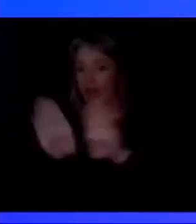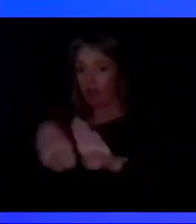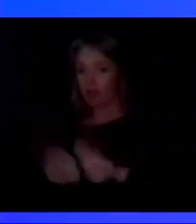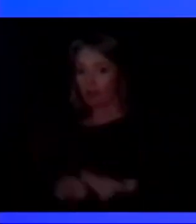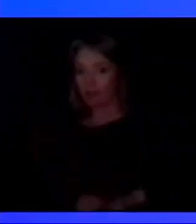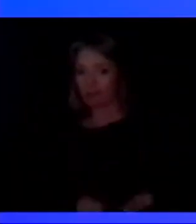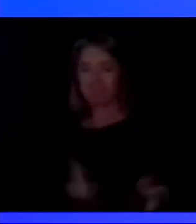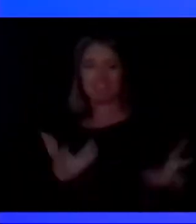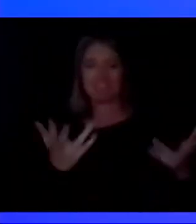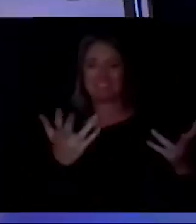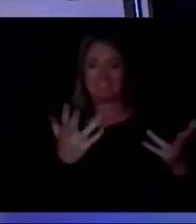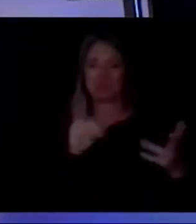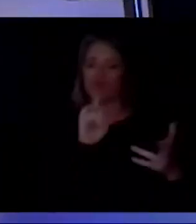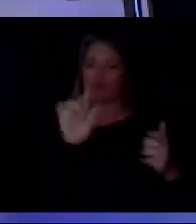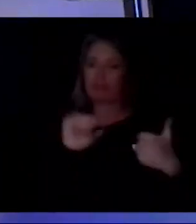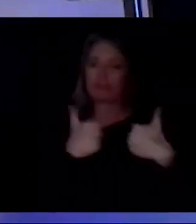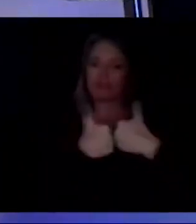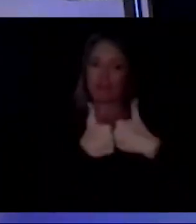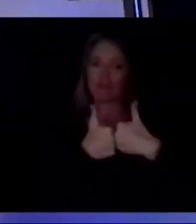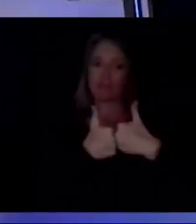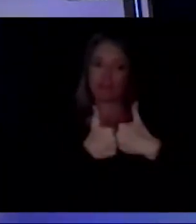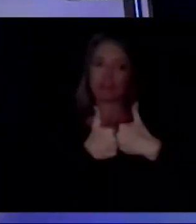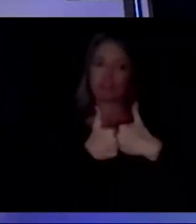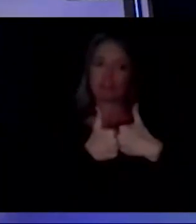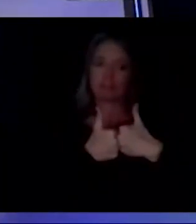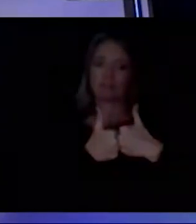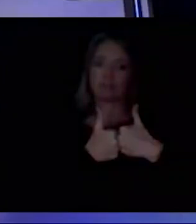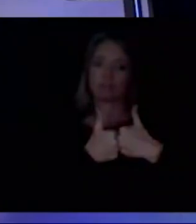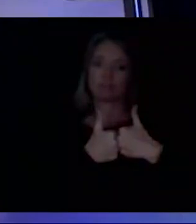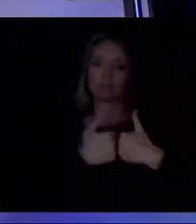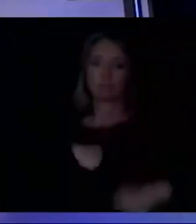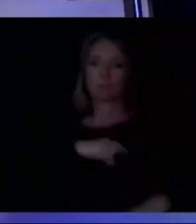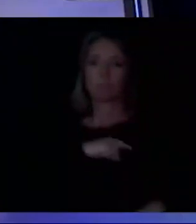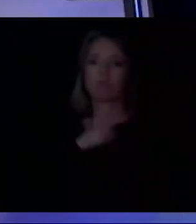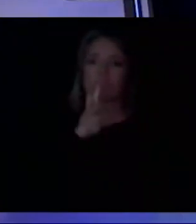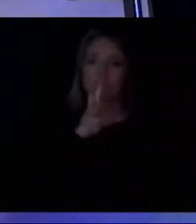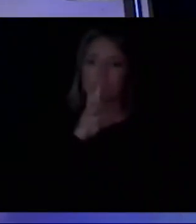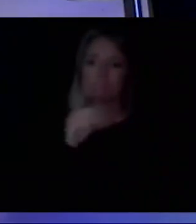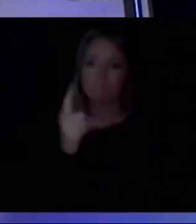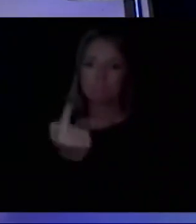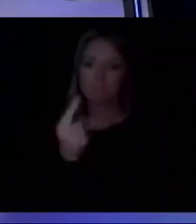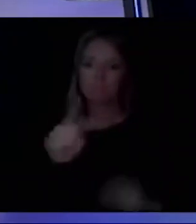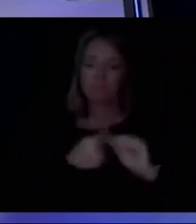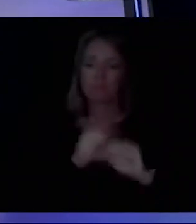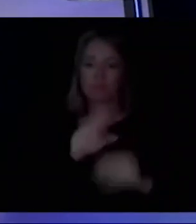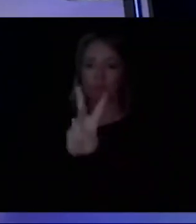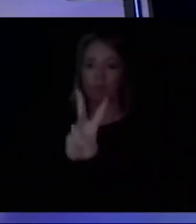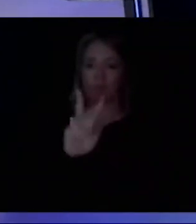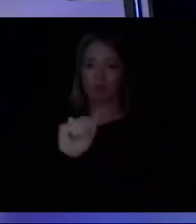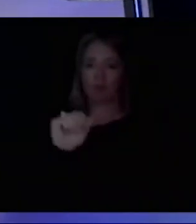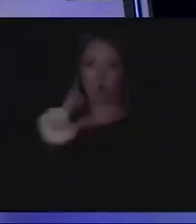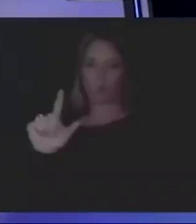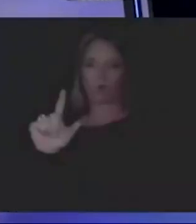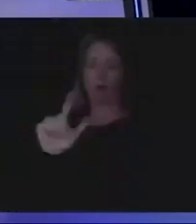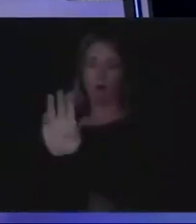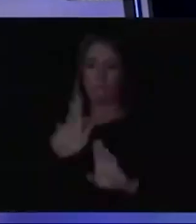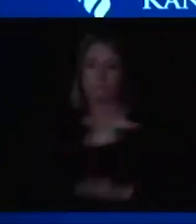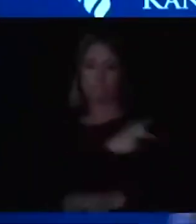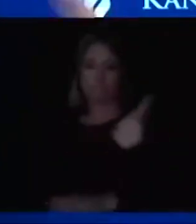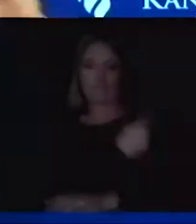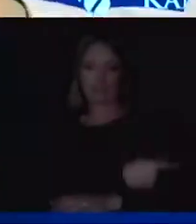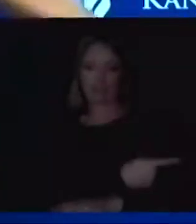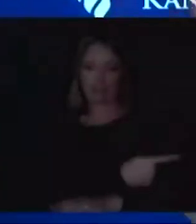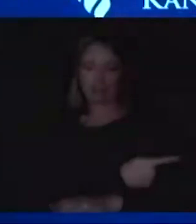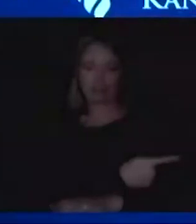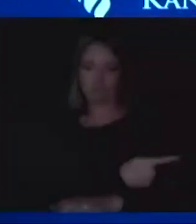Incredibly challenging. And before the program started today, we were talking a little bit about what is the role of patient autonomy in here, because we know that patients will